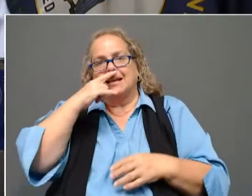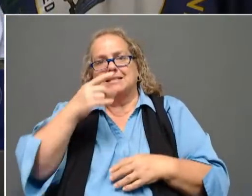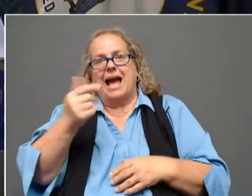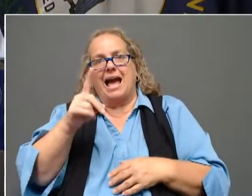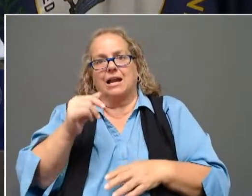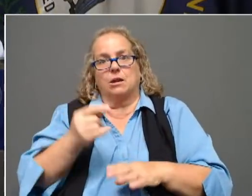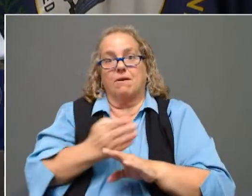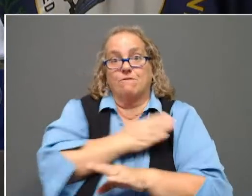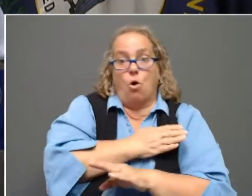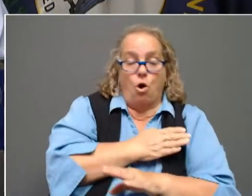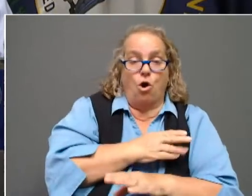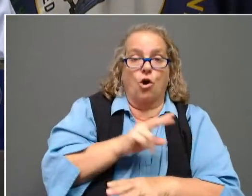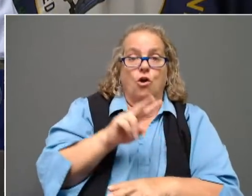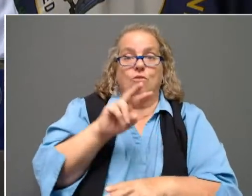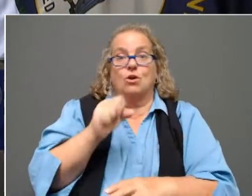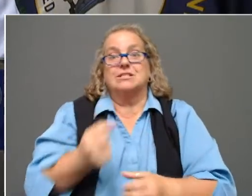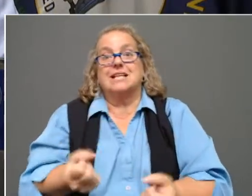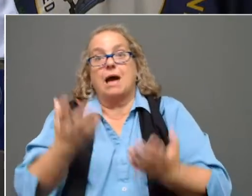many we're seeing now,